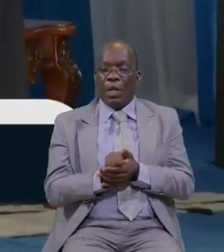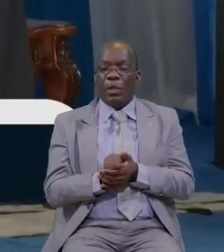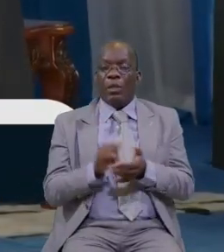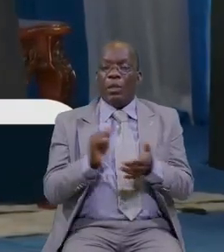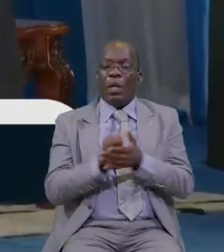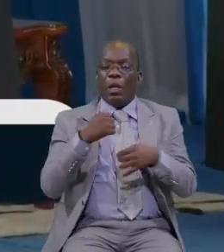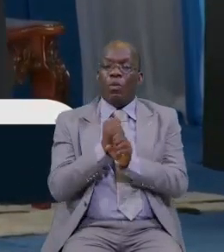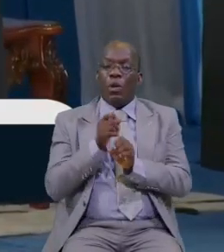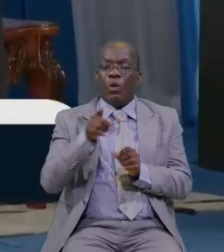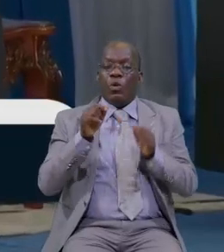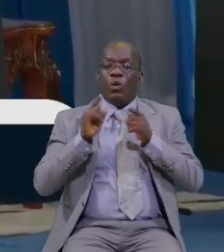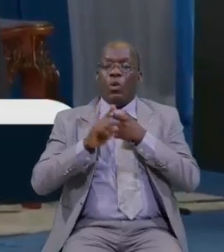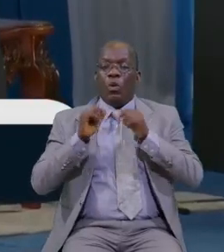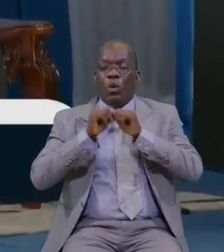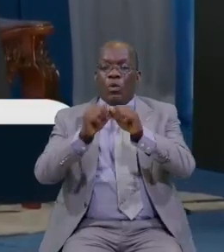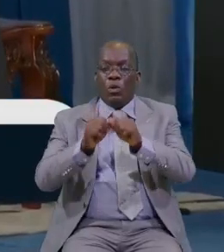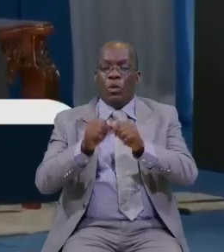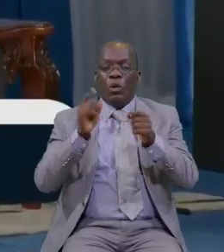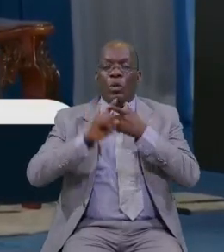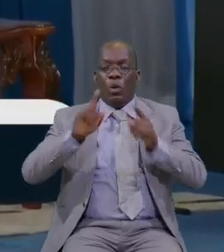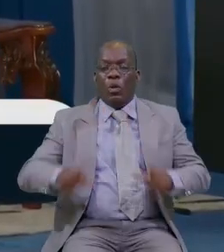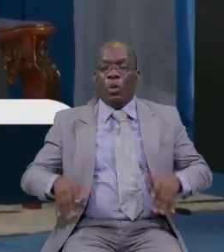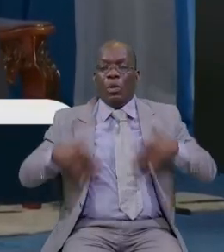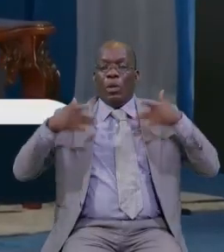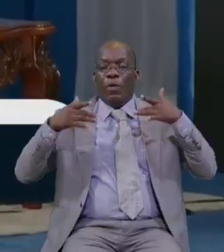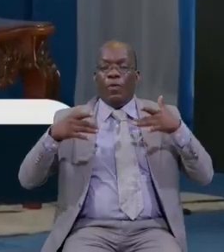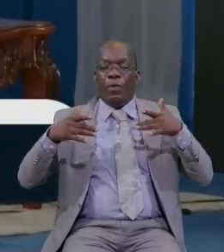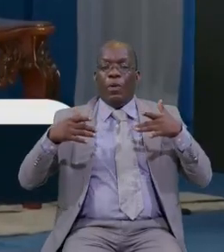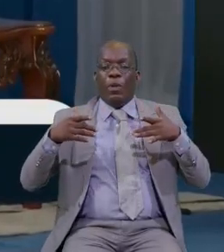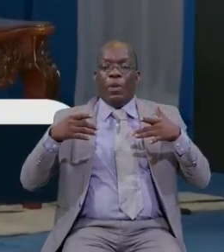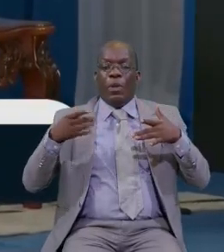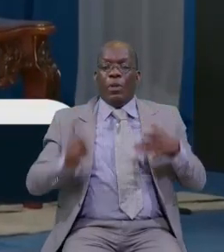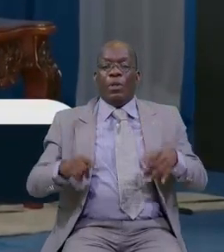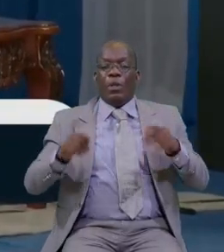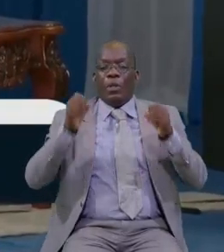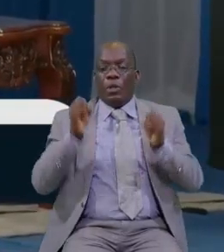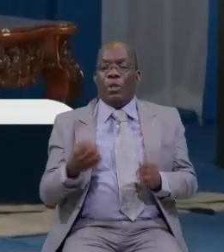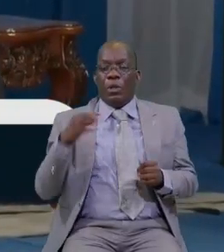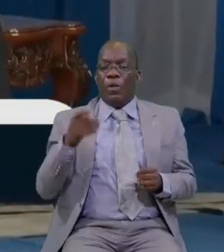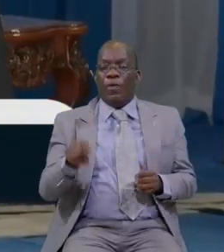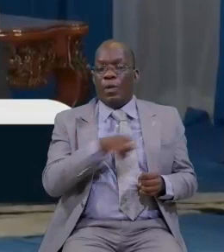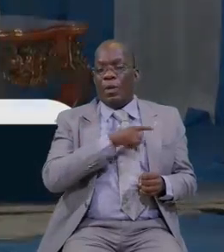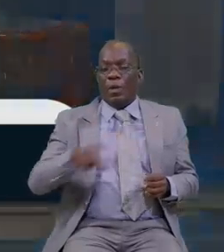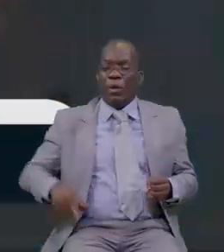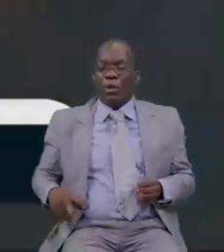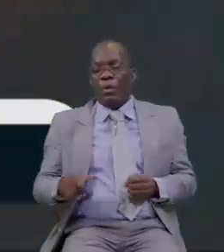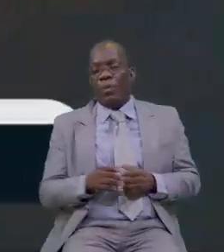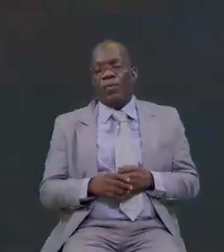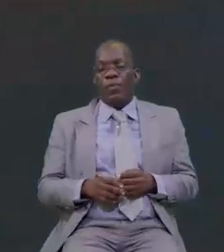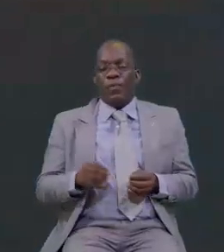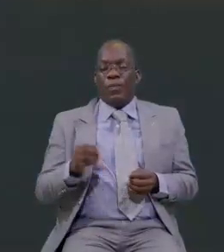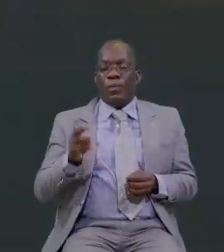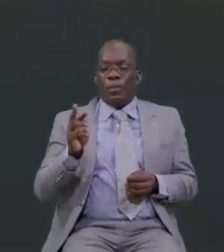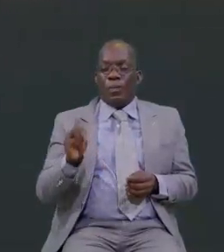on living in the strength of the Lord. Matthew chapter 4, reading from verse